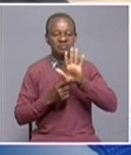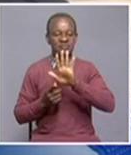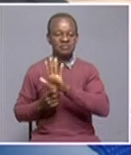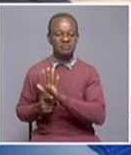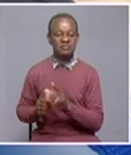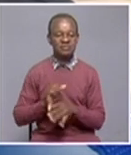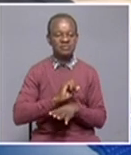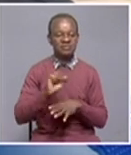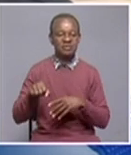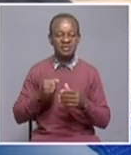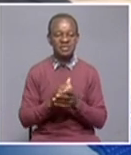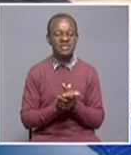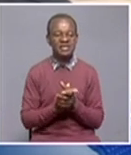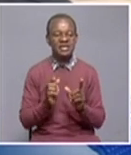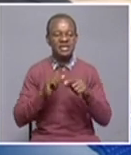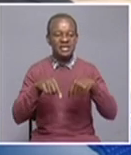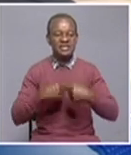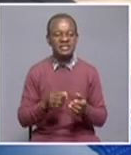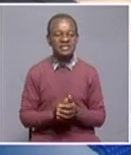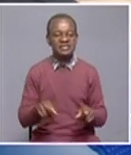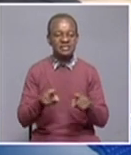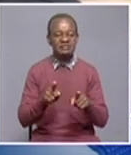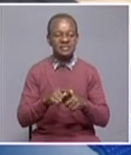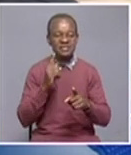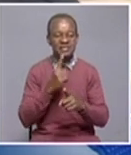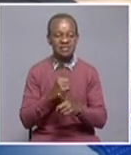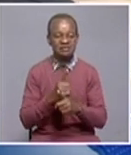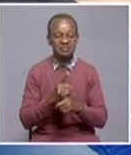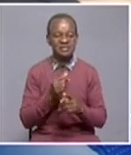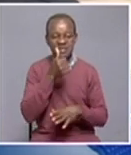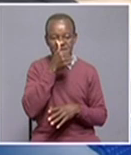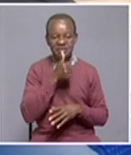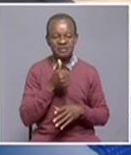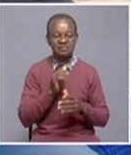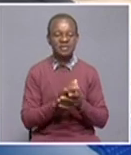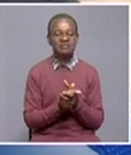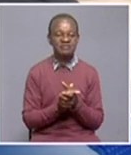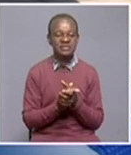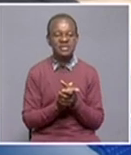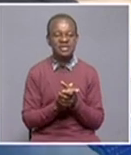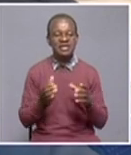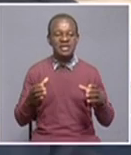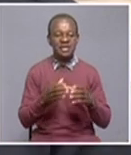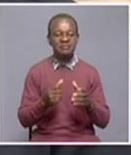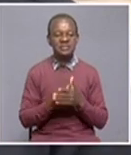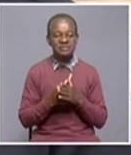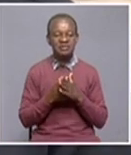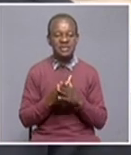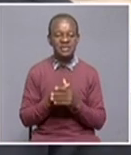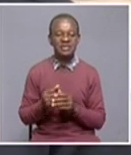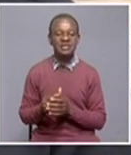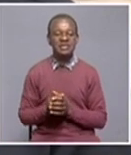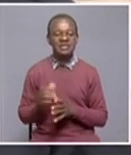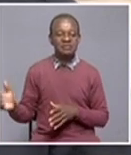they're offering, as well as, government and parastatals as well, trying to bring services closer to the